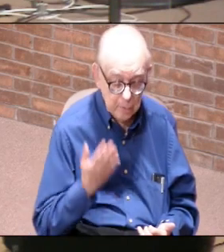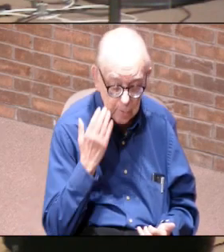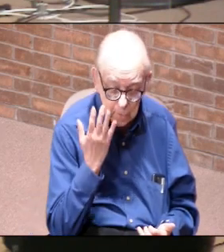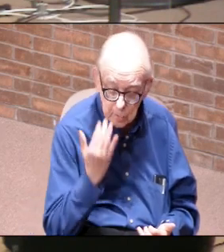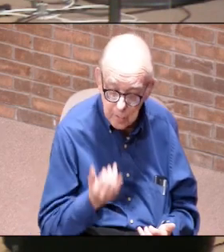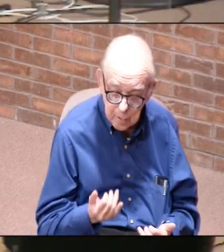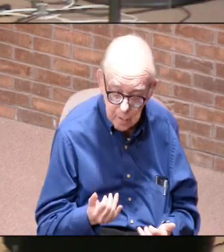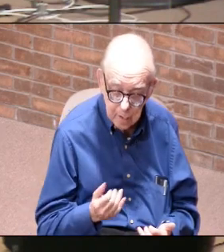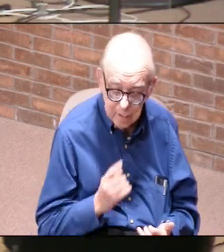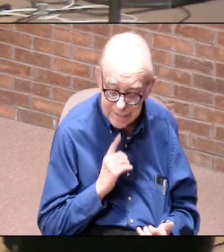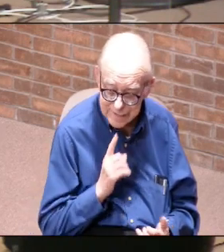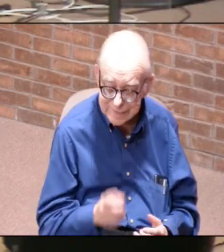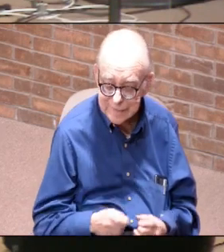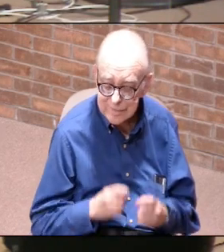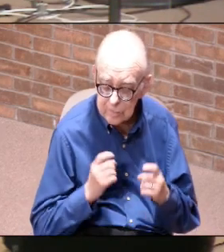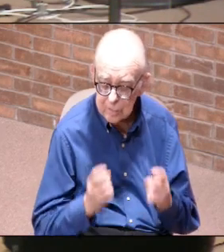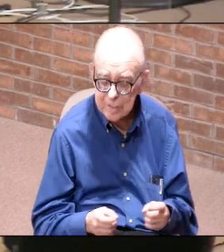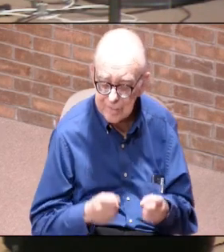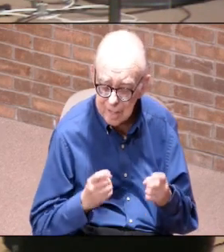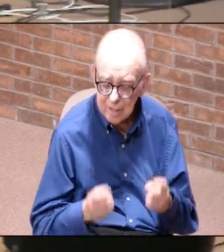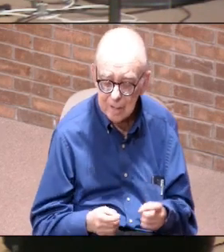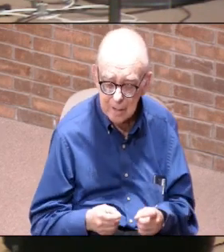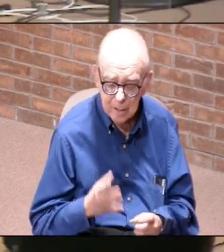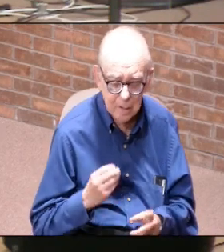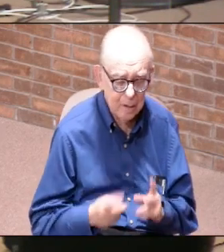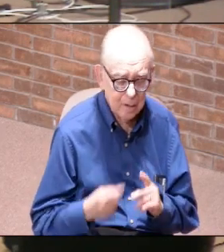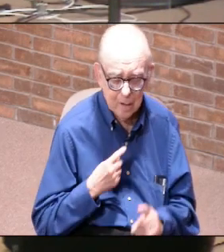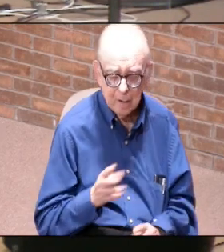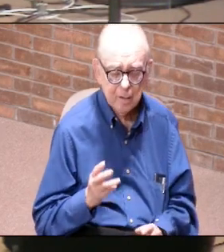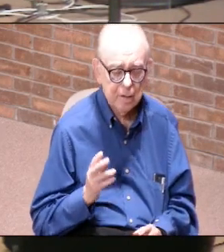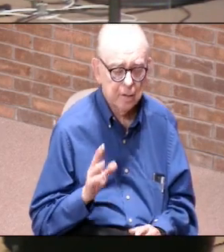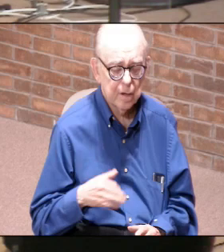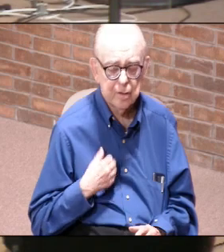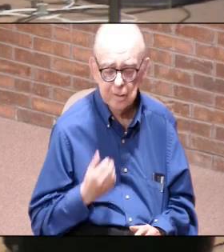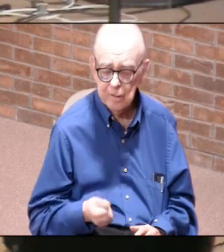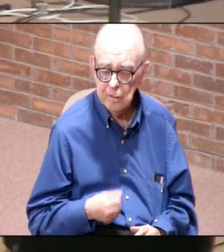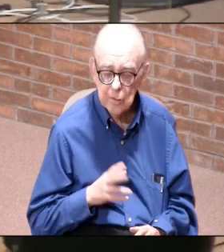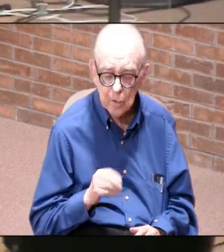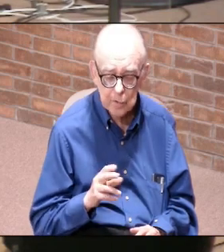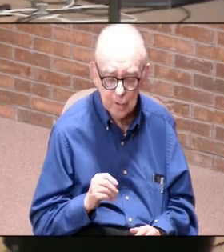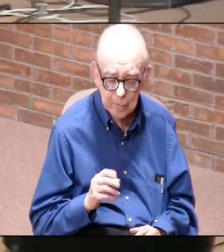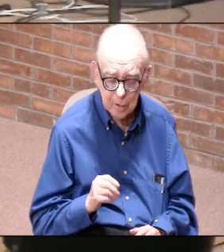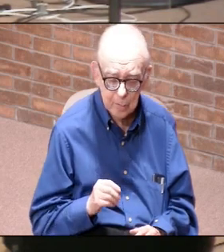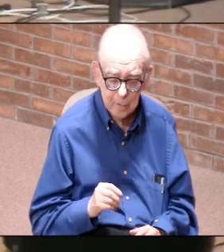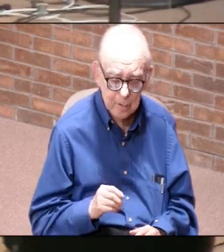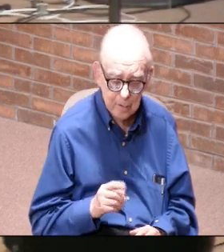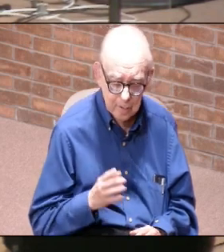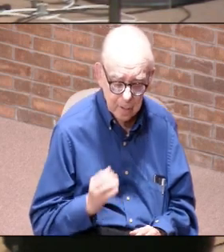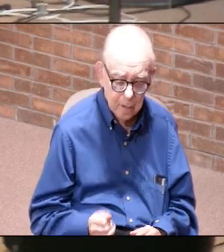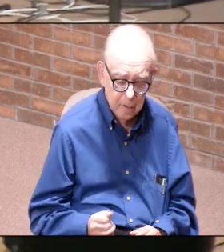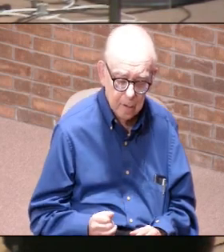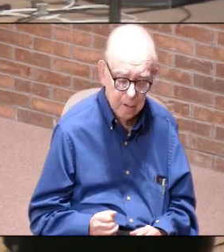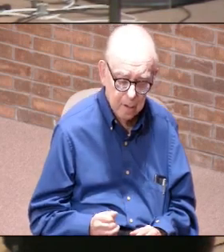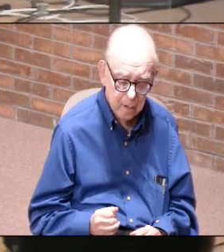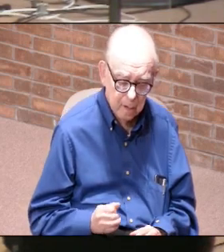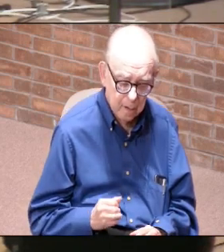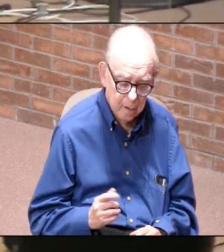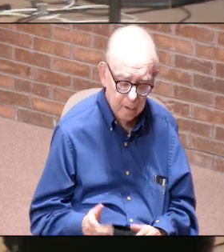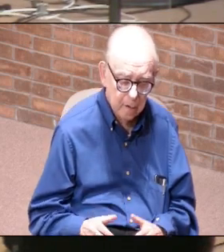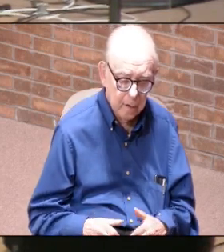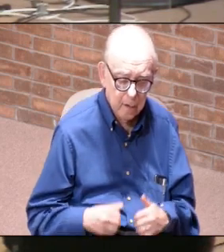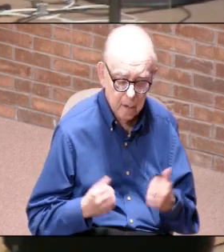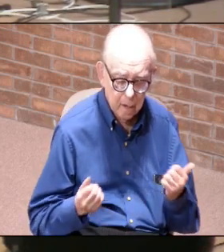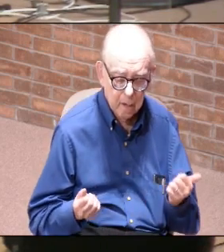why? It's sin. People say, no, it's life. No, it isn't. Because there's coming a